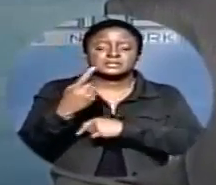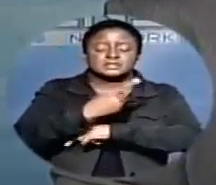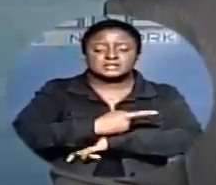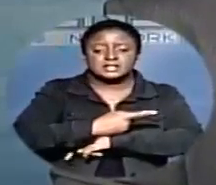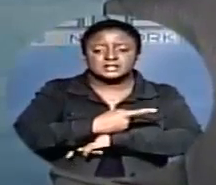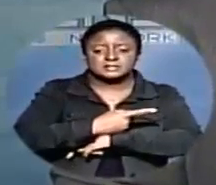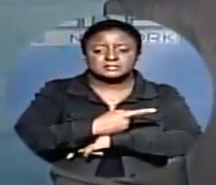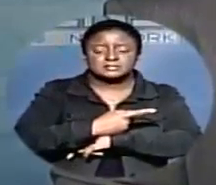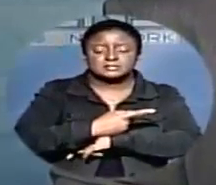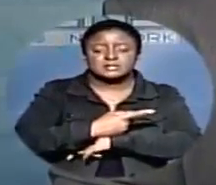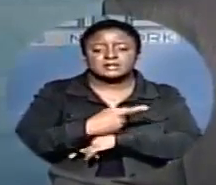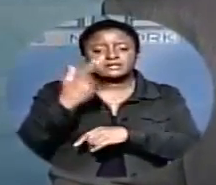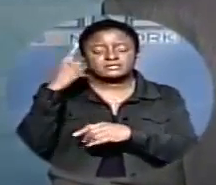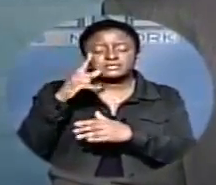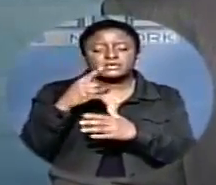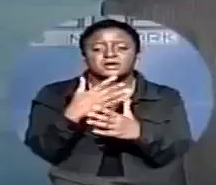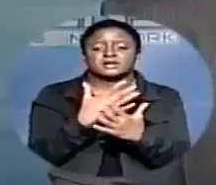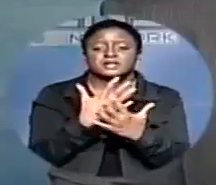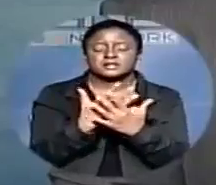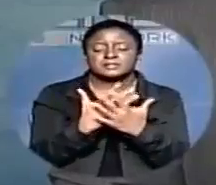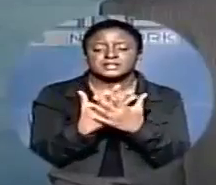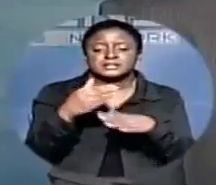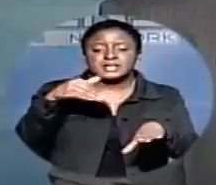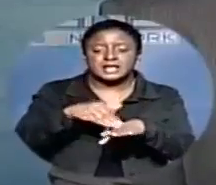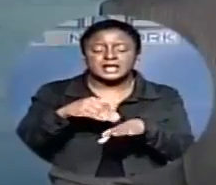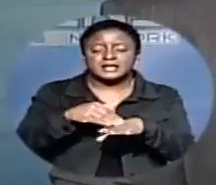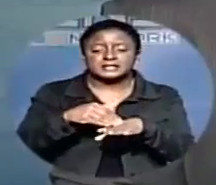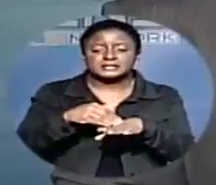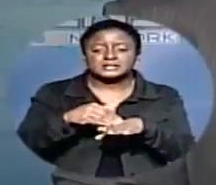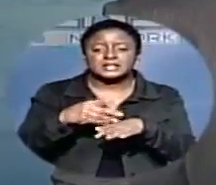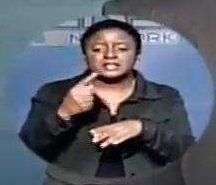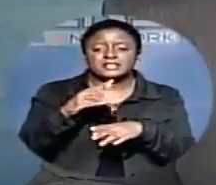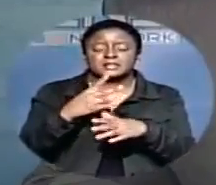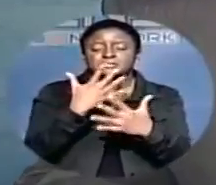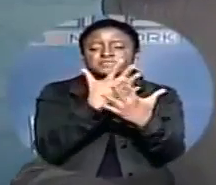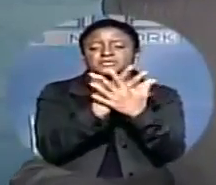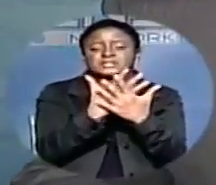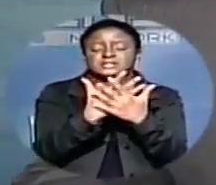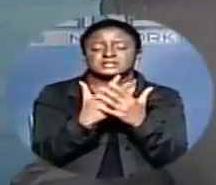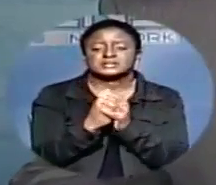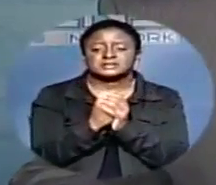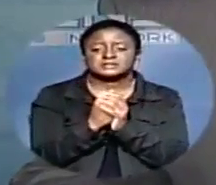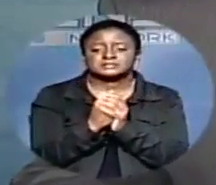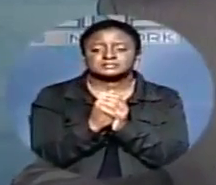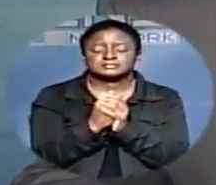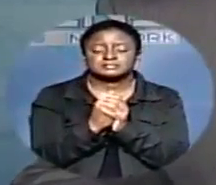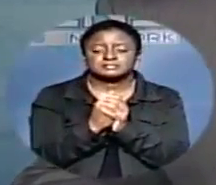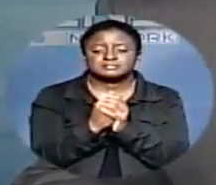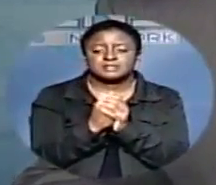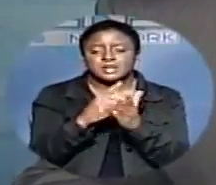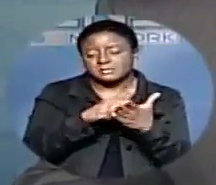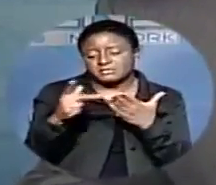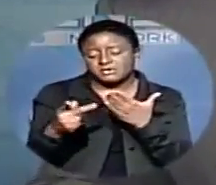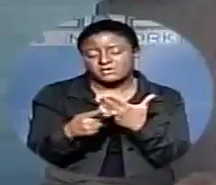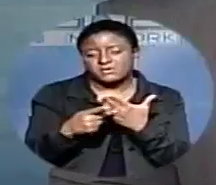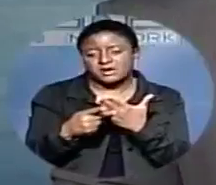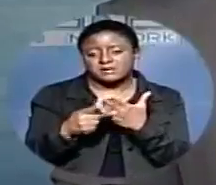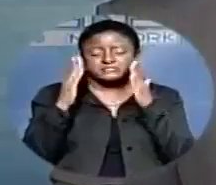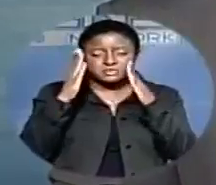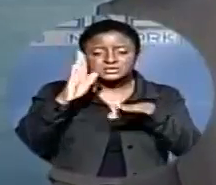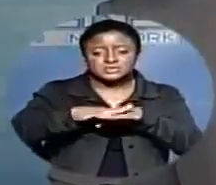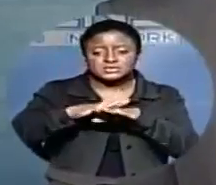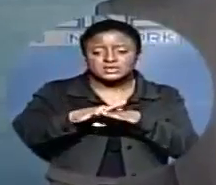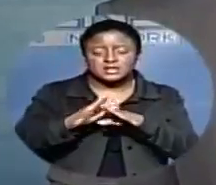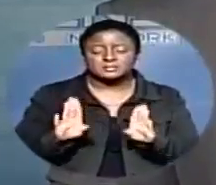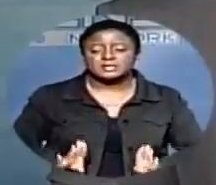at Her Majesty's prisons. Carla Palmer reports on the new program aimed at behavioral change in inmates, many of whom are incarcerated for illegal